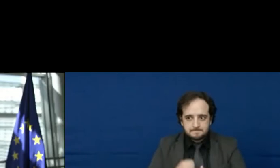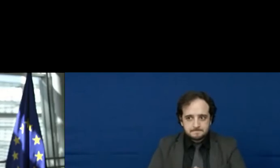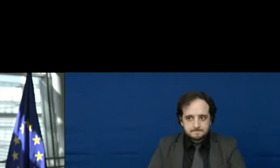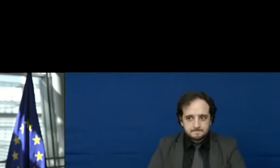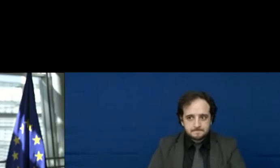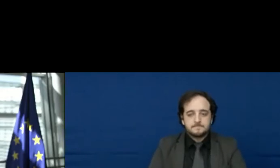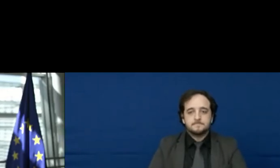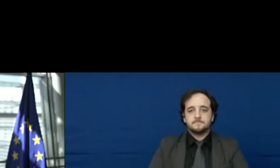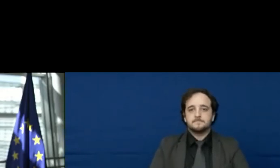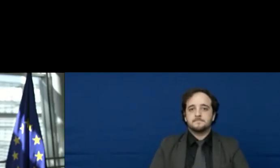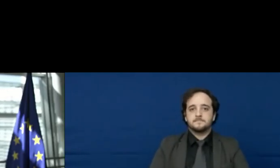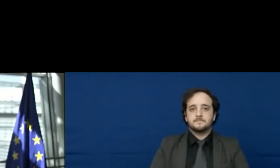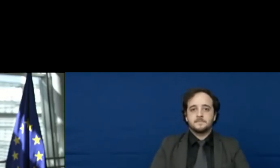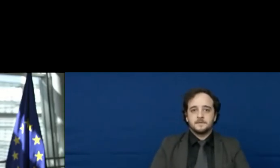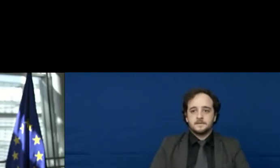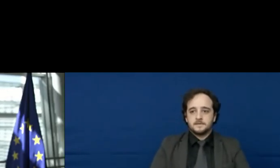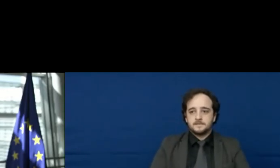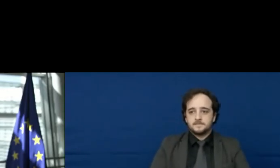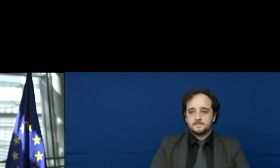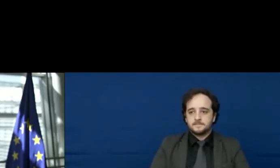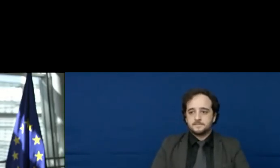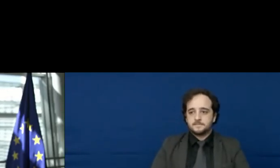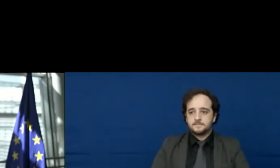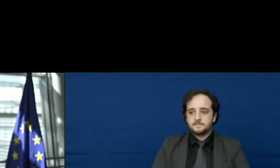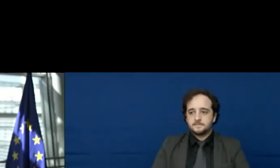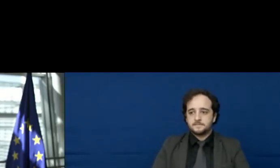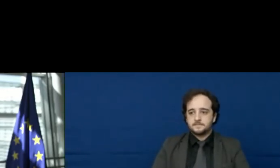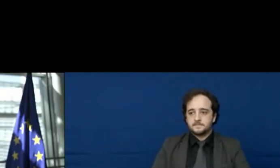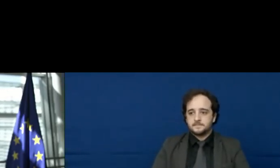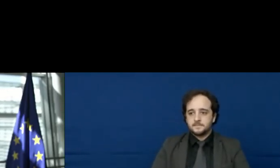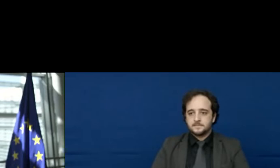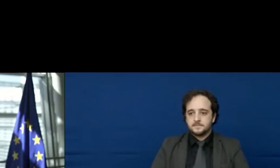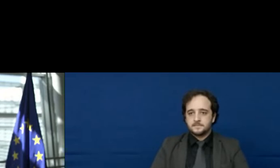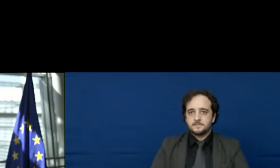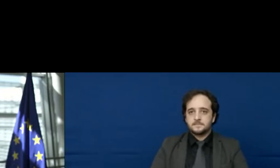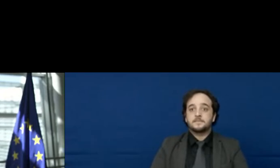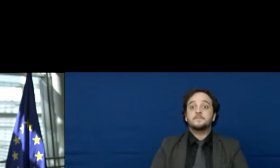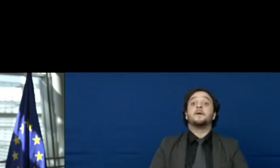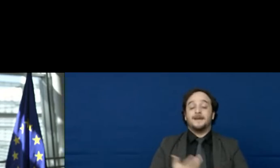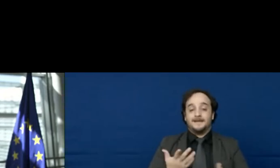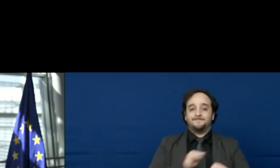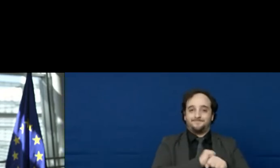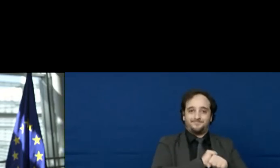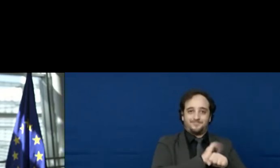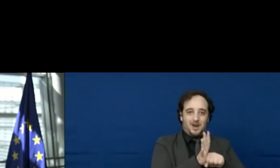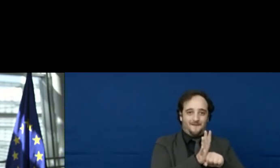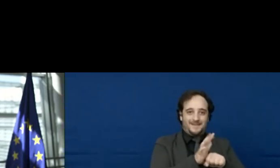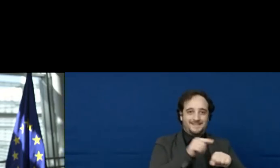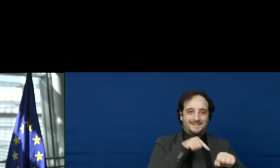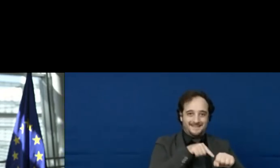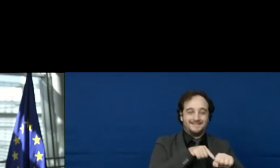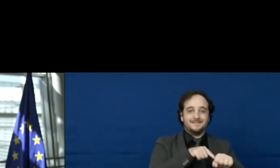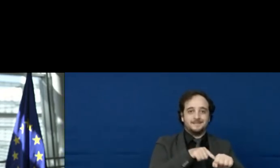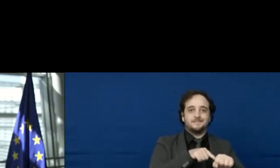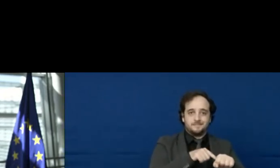everyone. COVID-19 has disproportionately affected women in many ways. The shocking rise